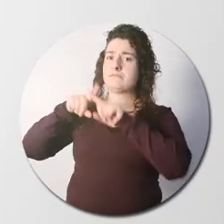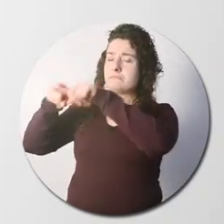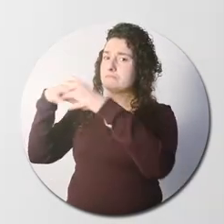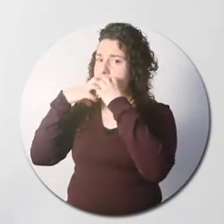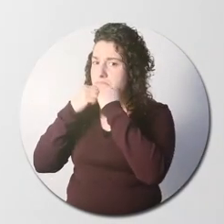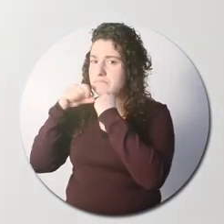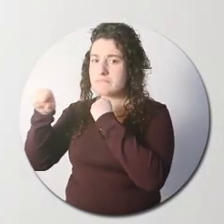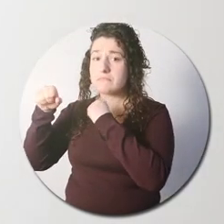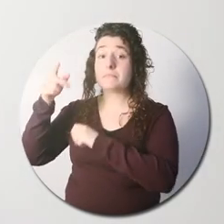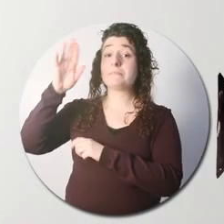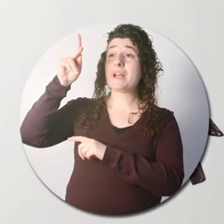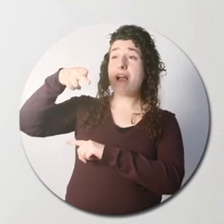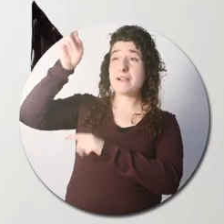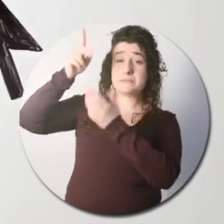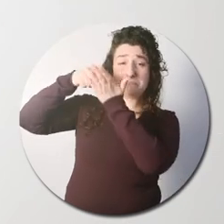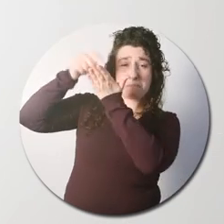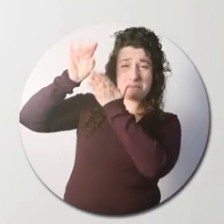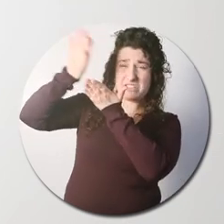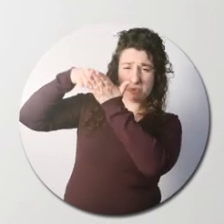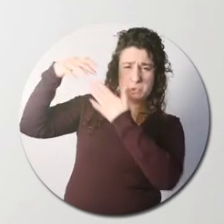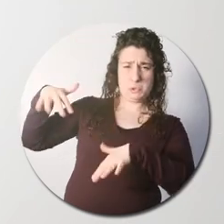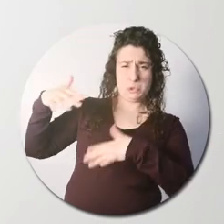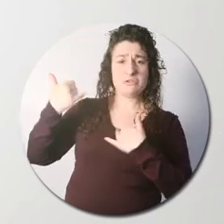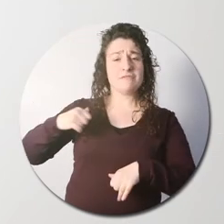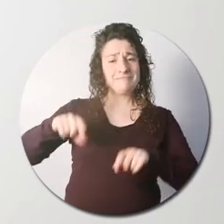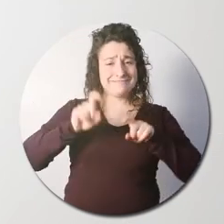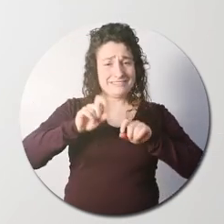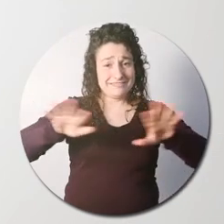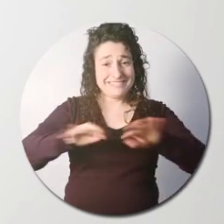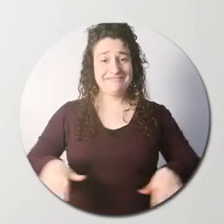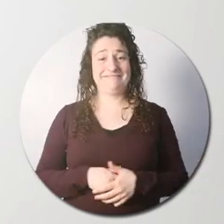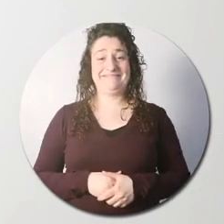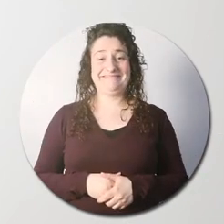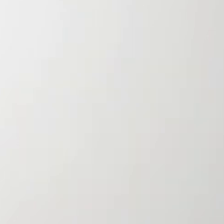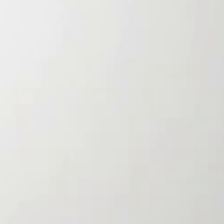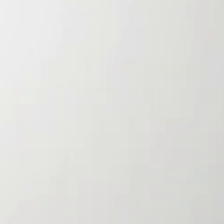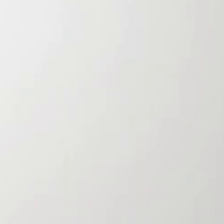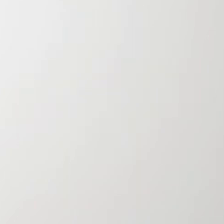bank for everyone? Building it starts with a single click. Share this video.